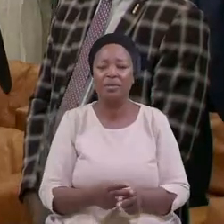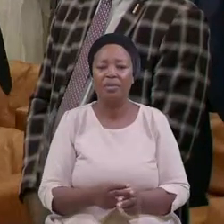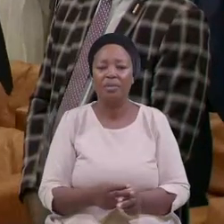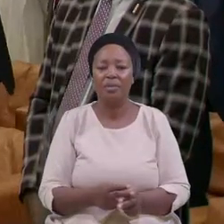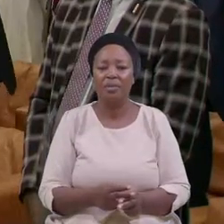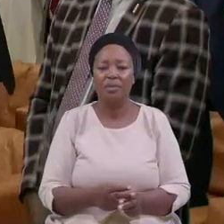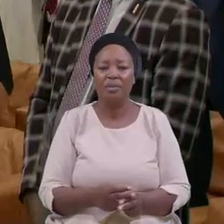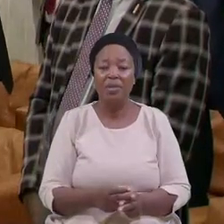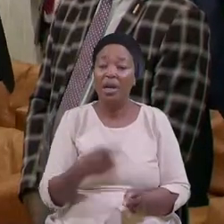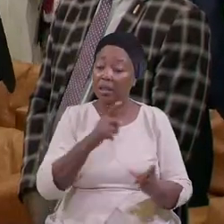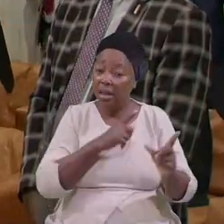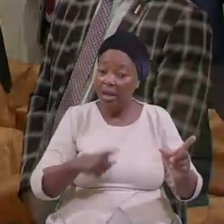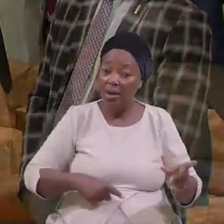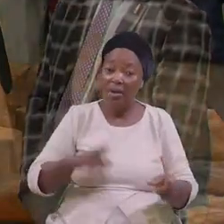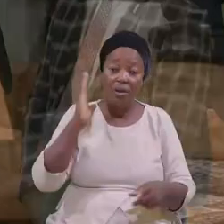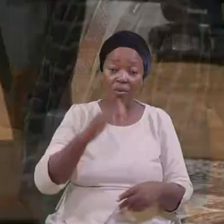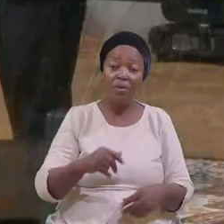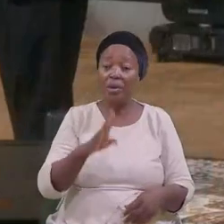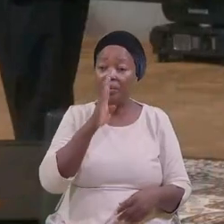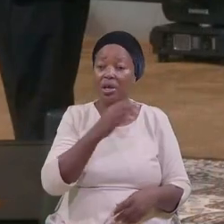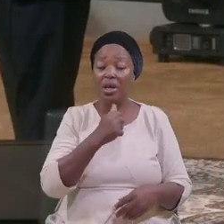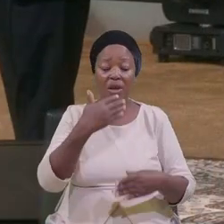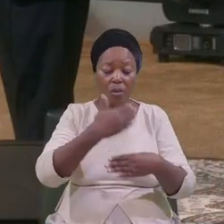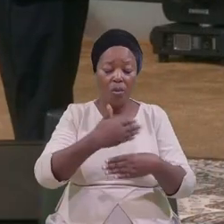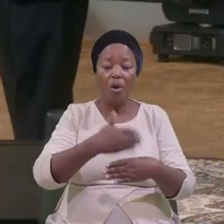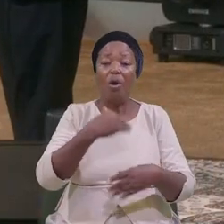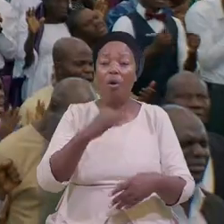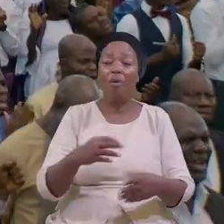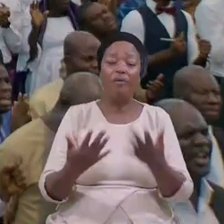The Lord will be a wall of fire around you.